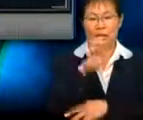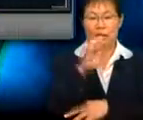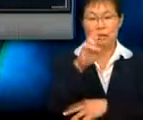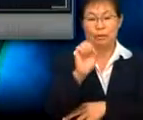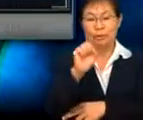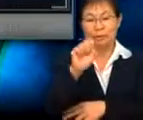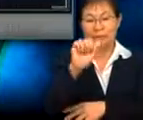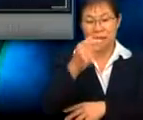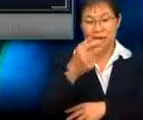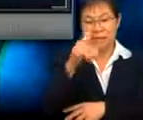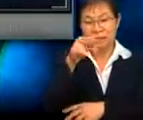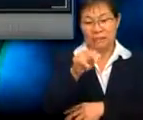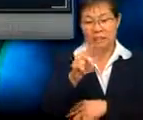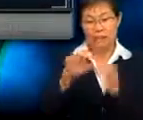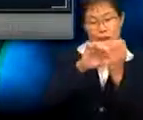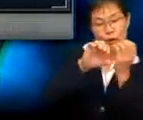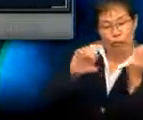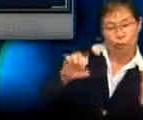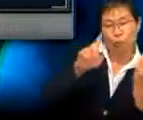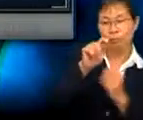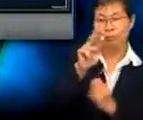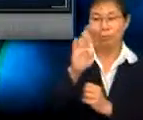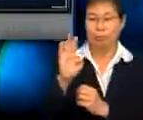and the eustachian tube.